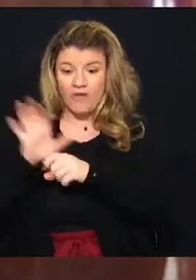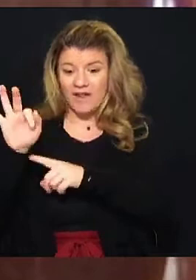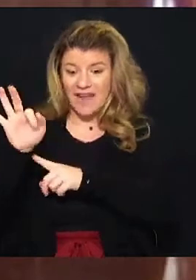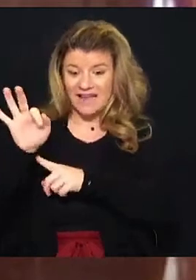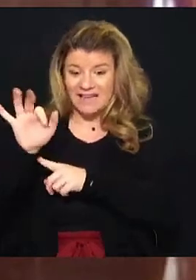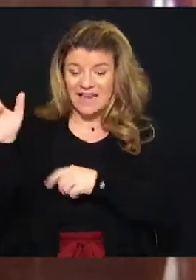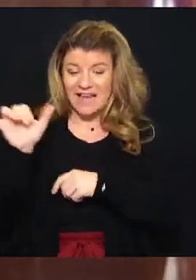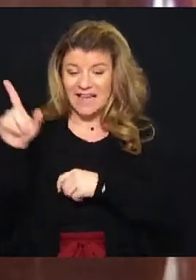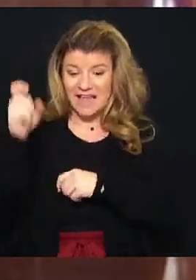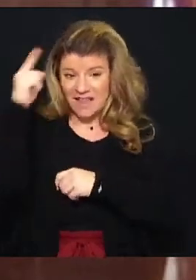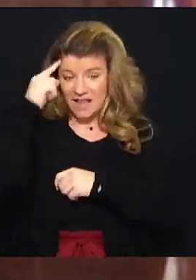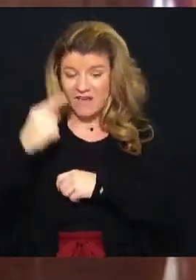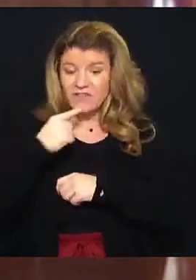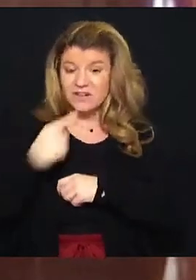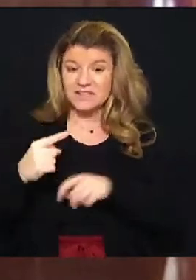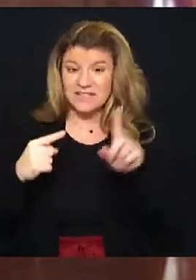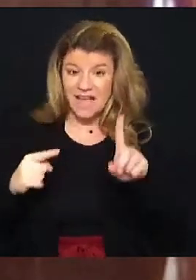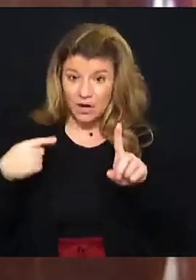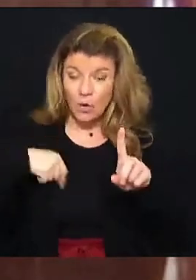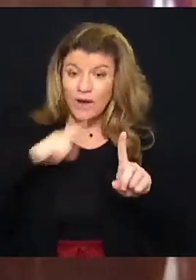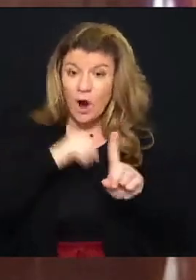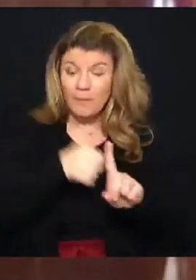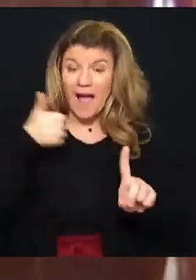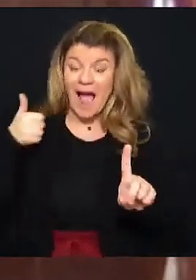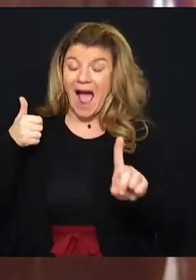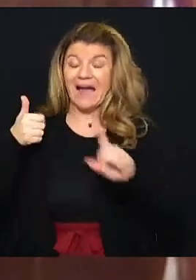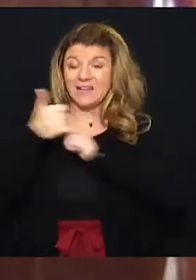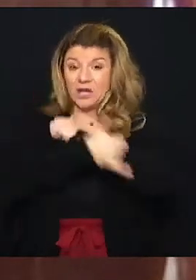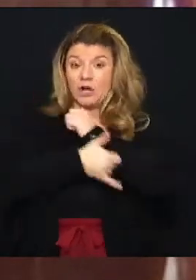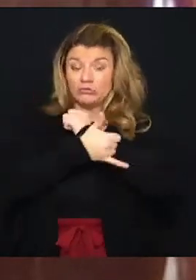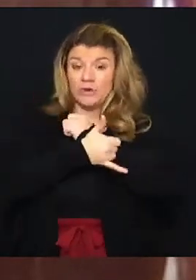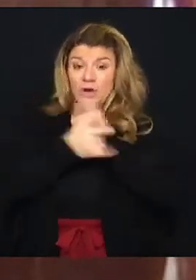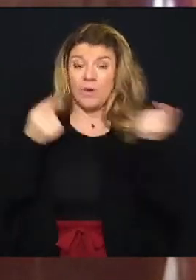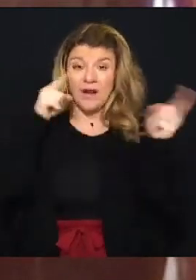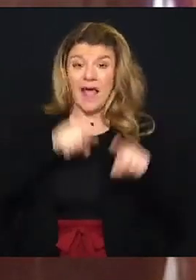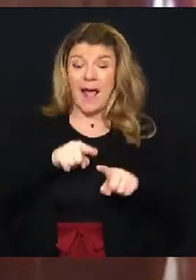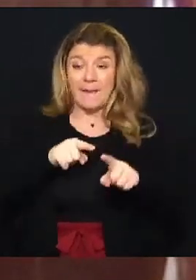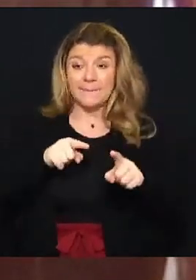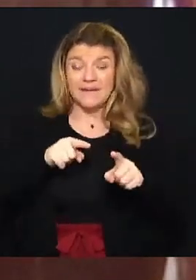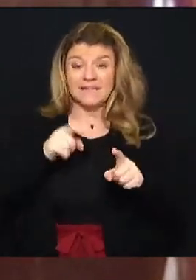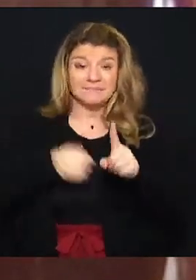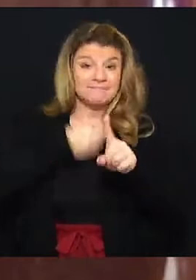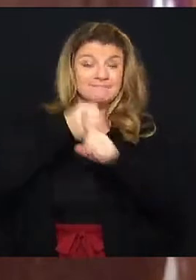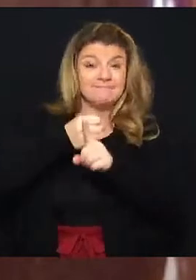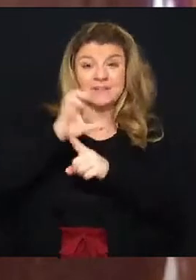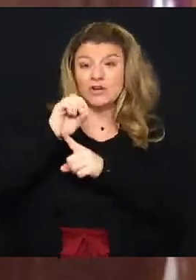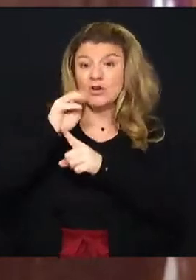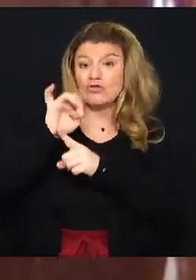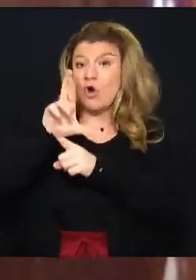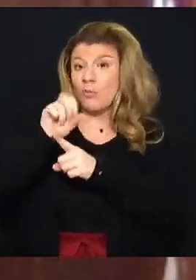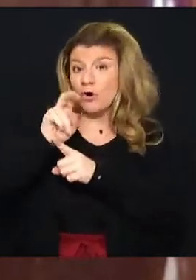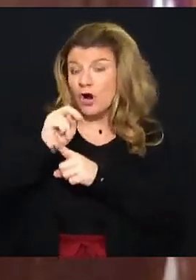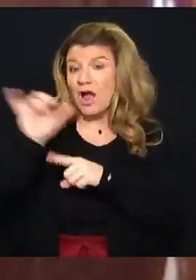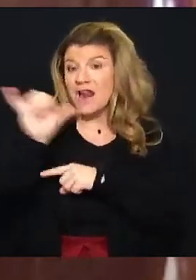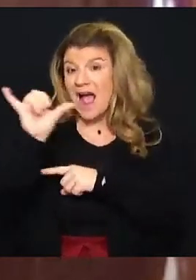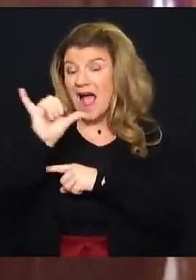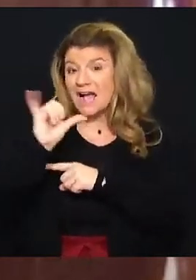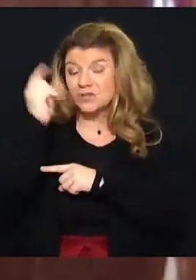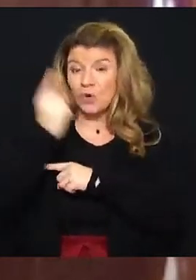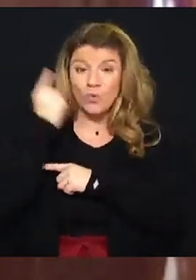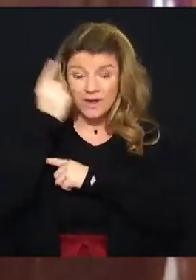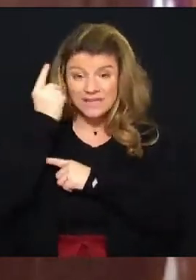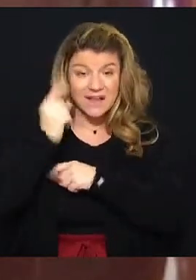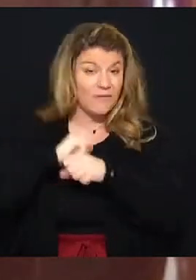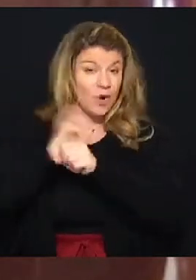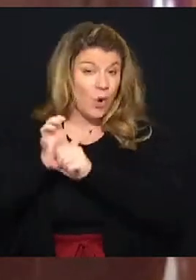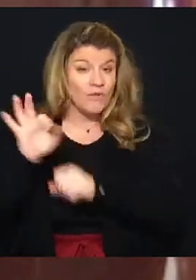we are behind the rest of the country when it comes to the incidence of Omicron as a cause of